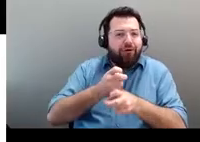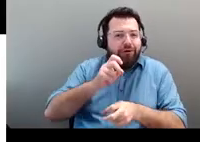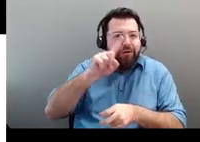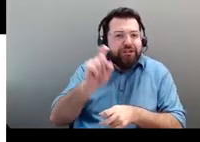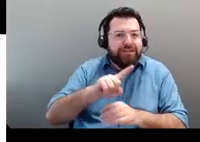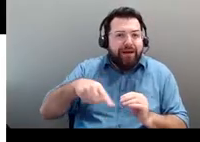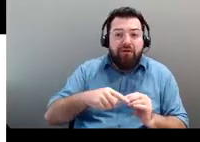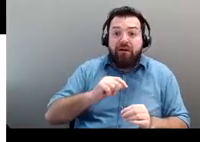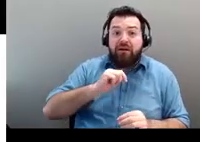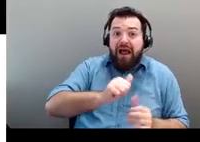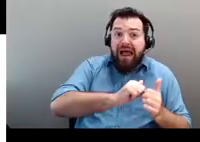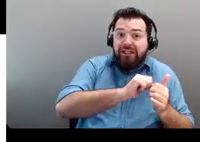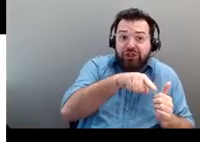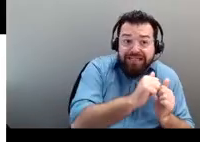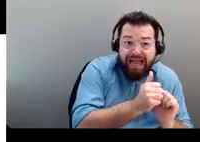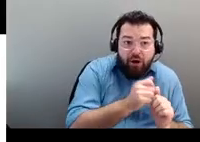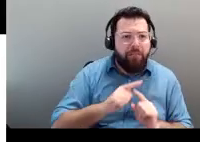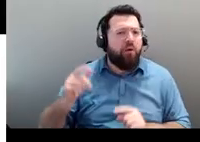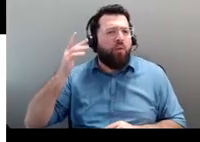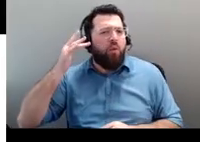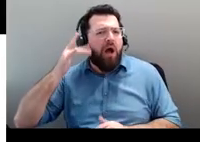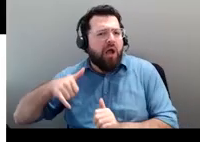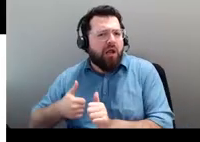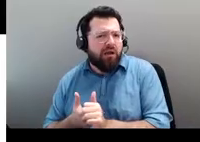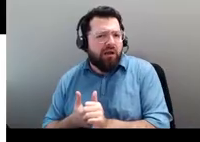how. Awareness breaks the spell.